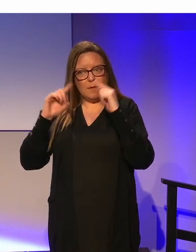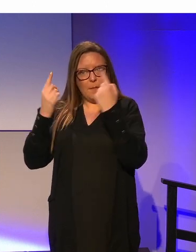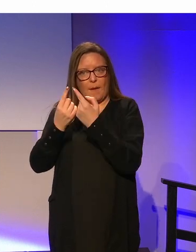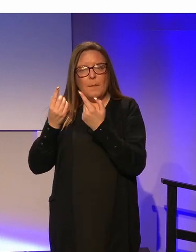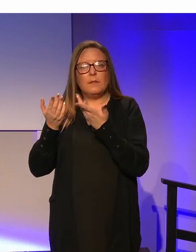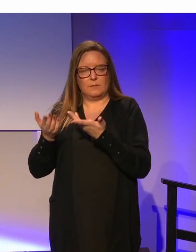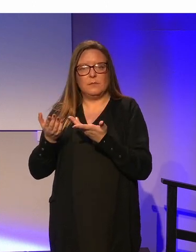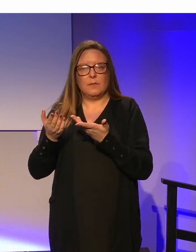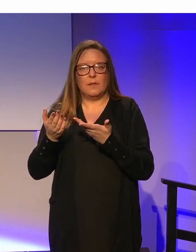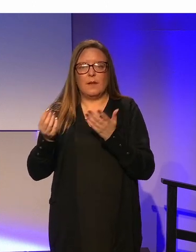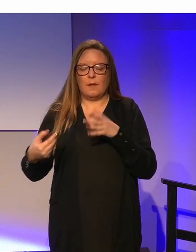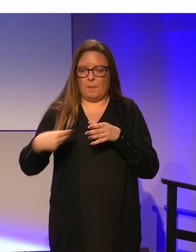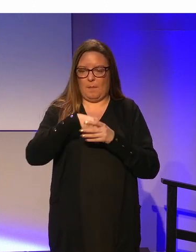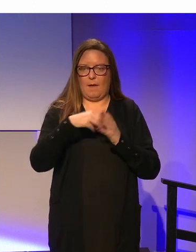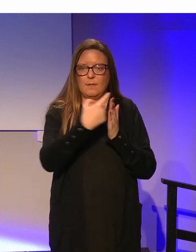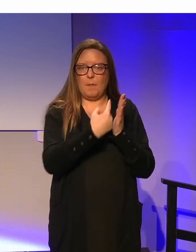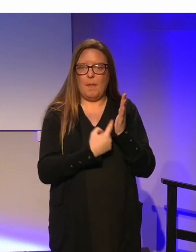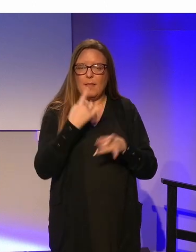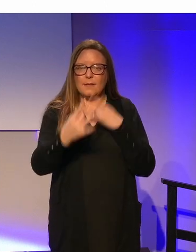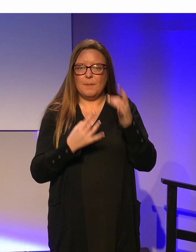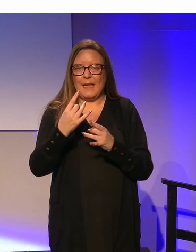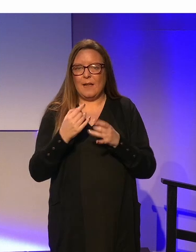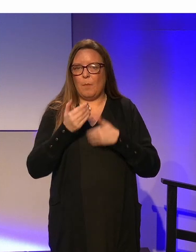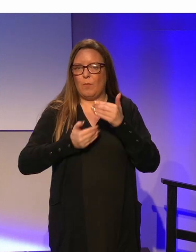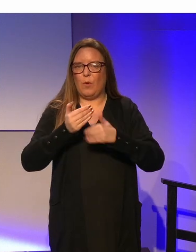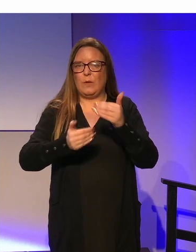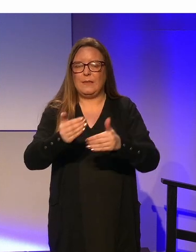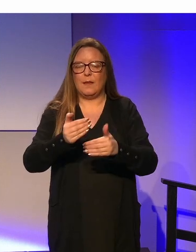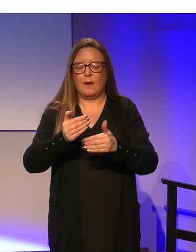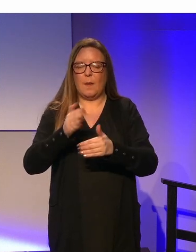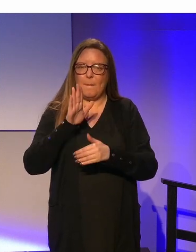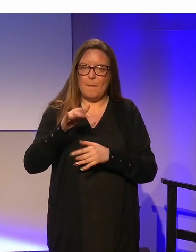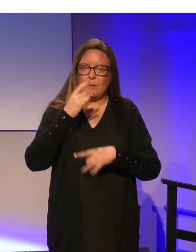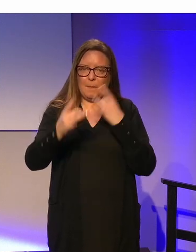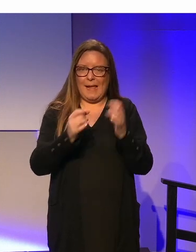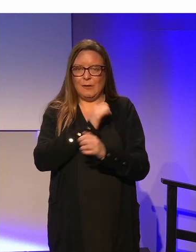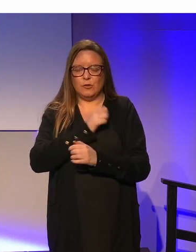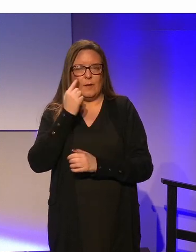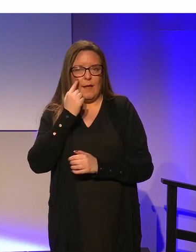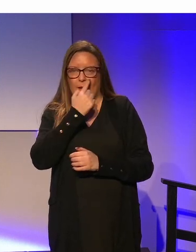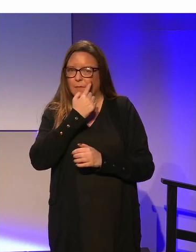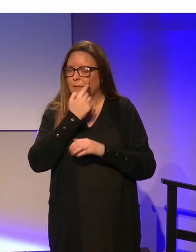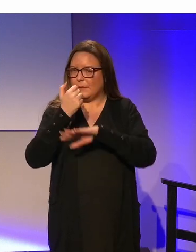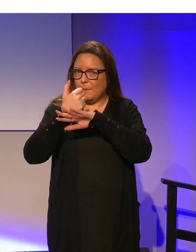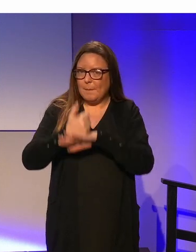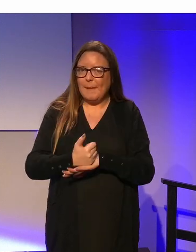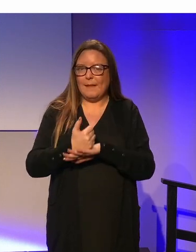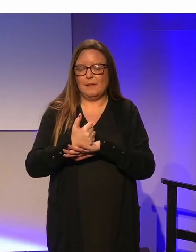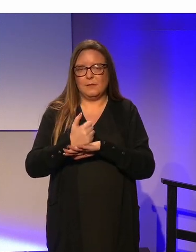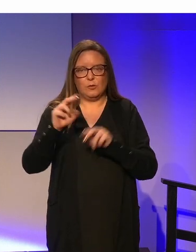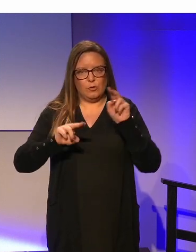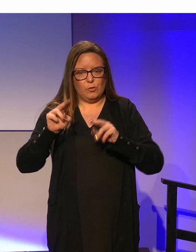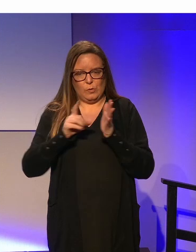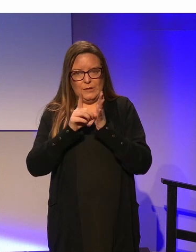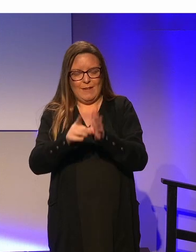part of the policy making process, and we have to ensure a robust evidence base for new policy directions. And I